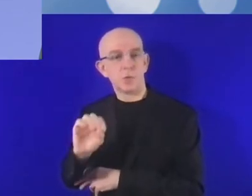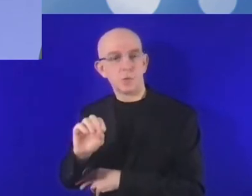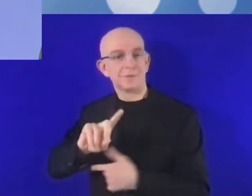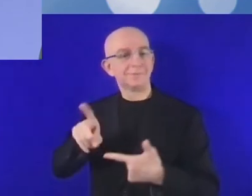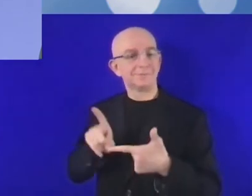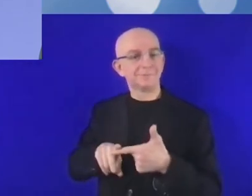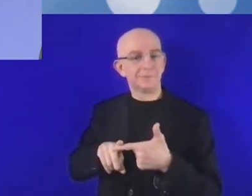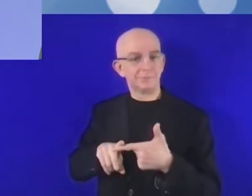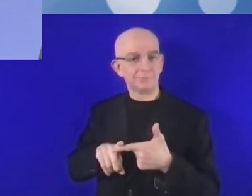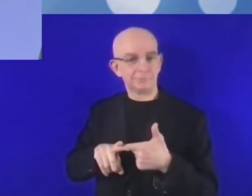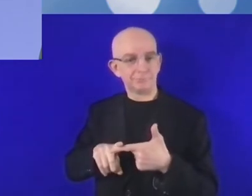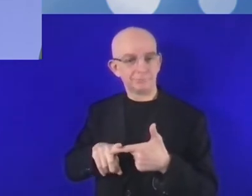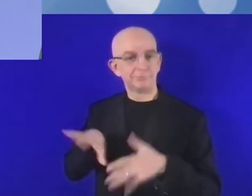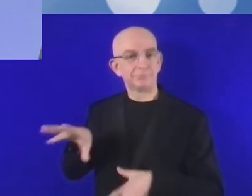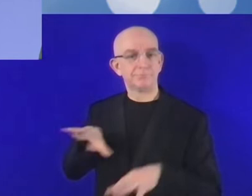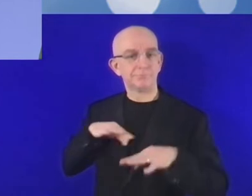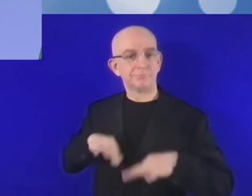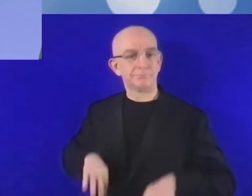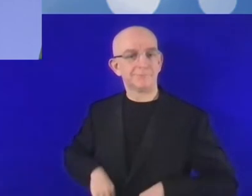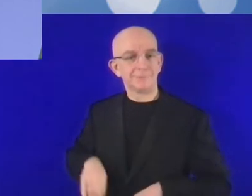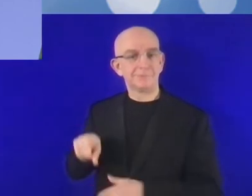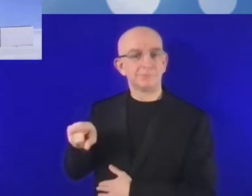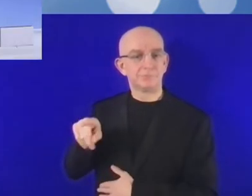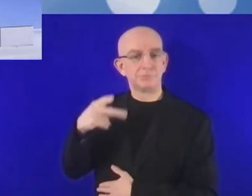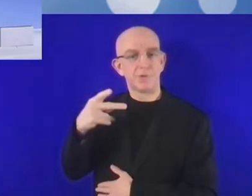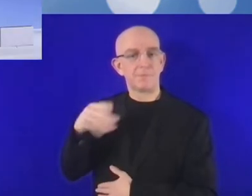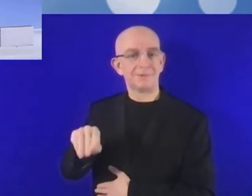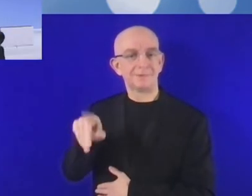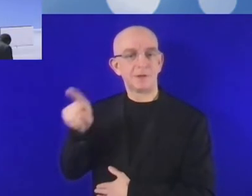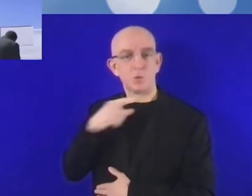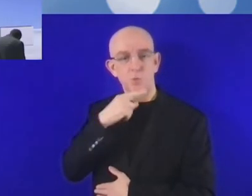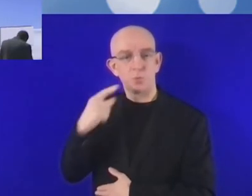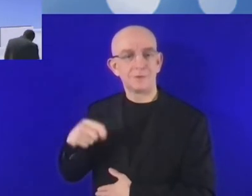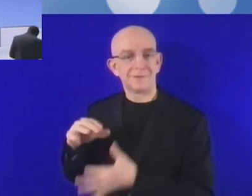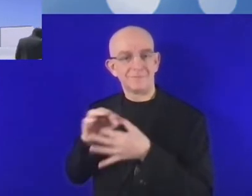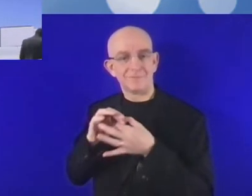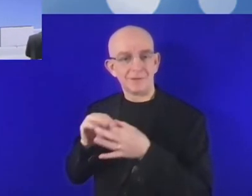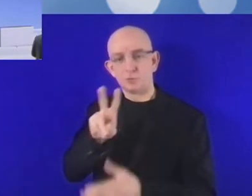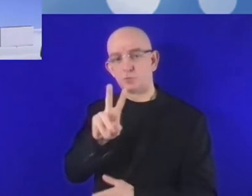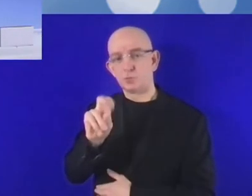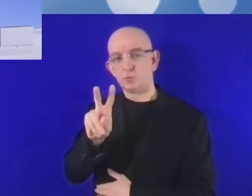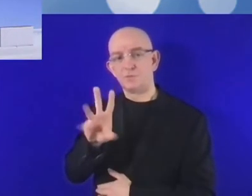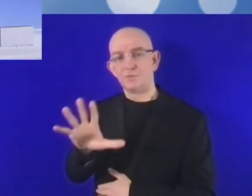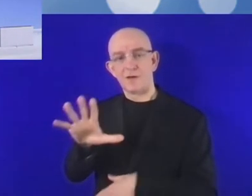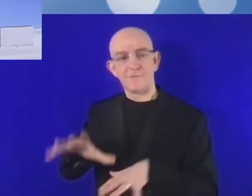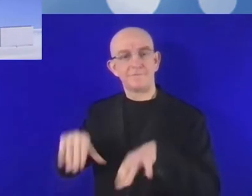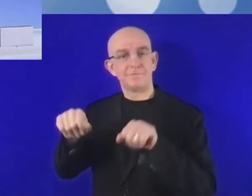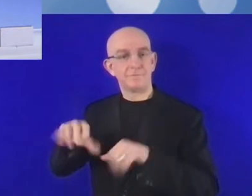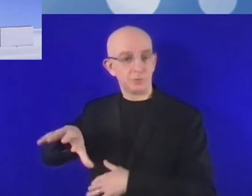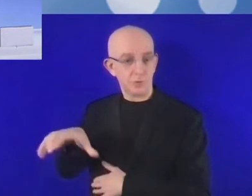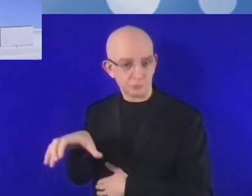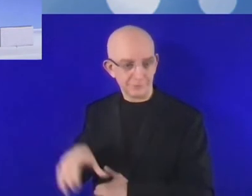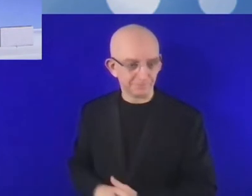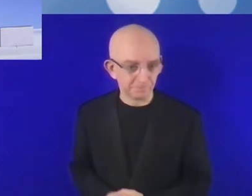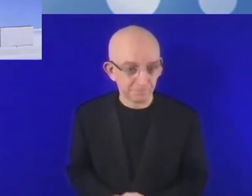ladies and gentlemen there is no doubt that digital transformation including regulation as well as investment and